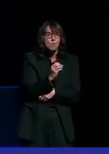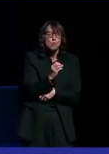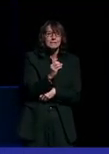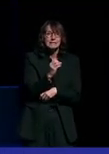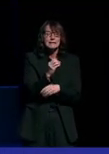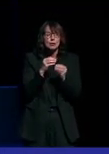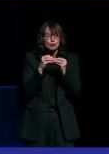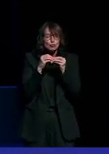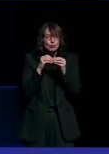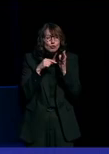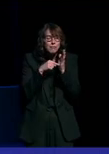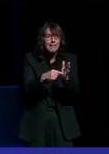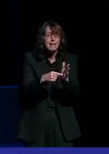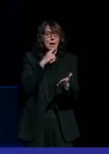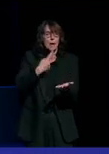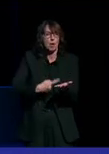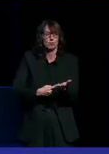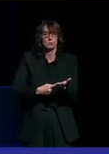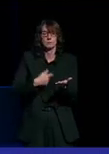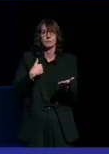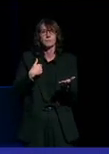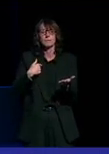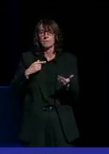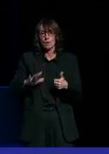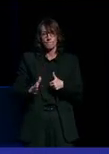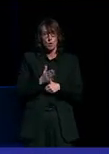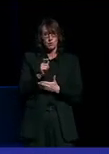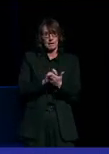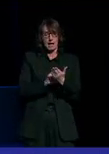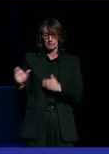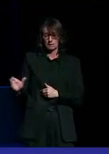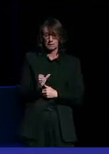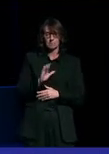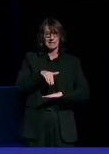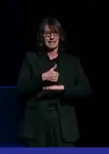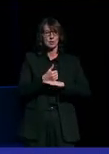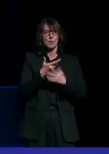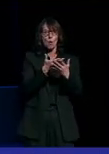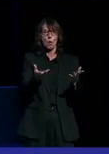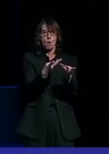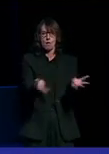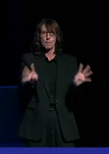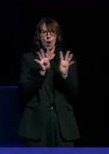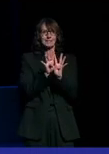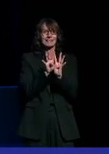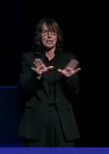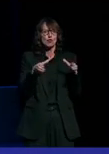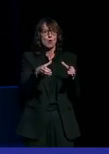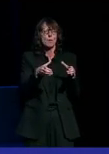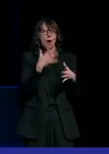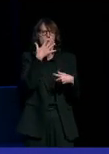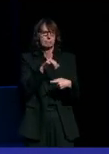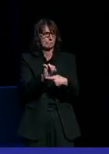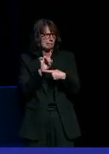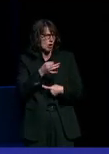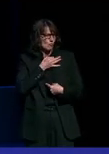£40 trillion. When I was first elected, I founded the All-Party Parliamentary Group on Endangered Species. I can tell